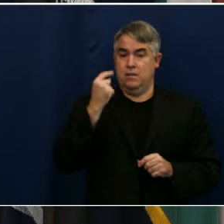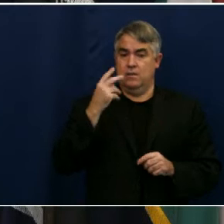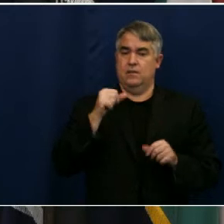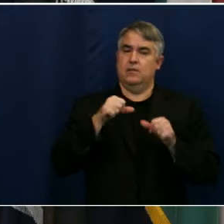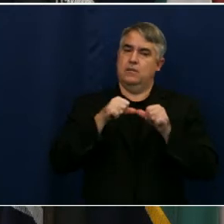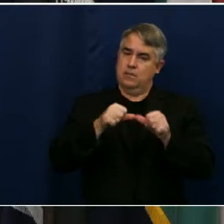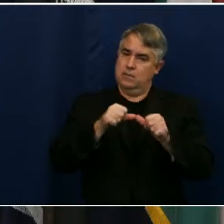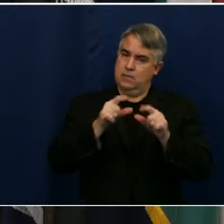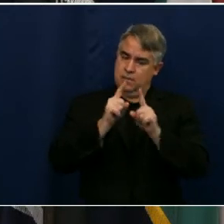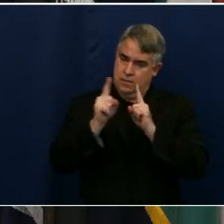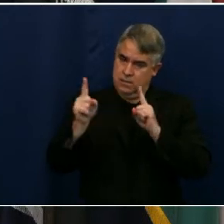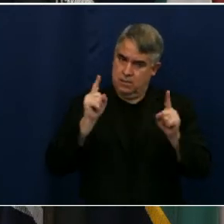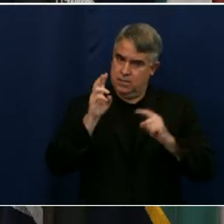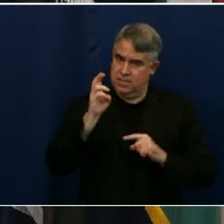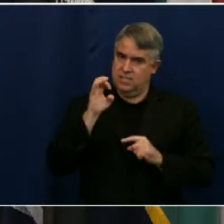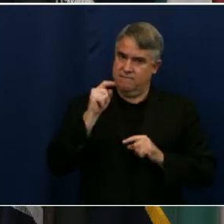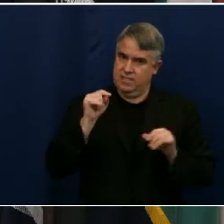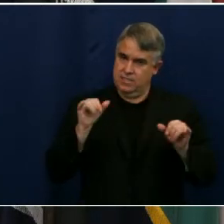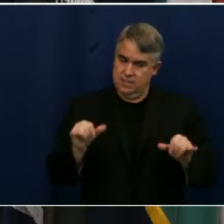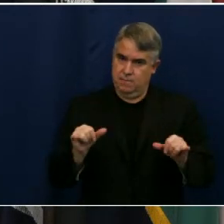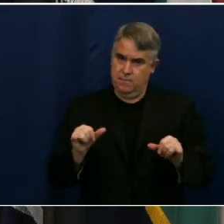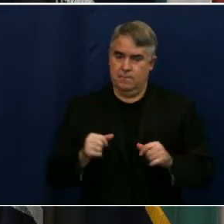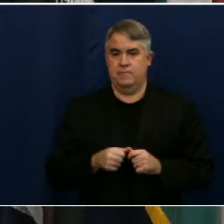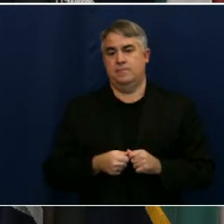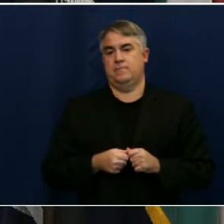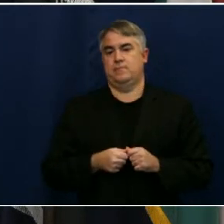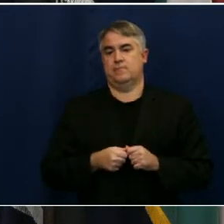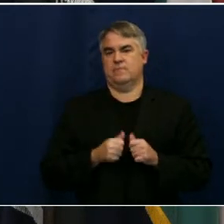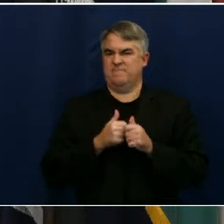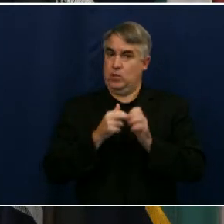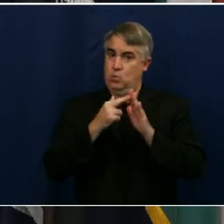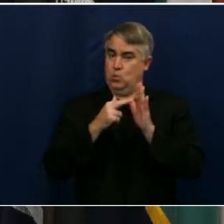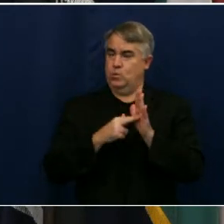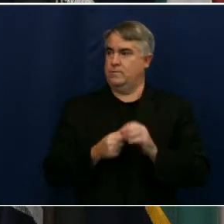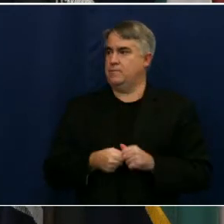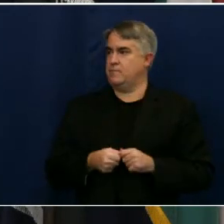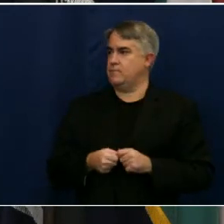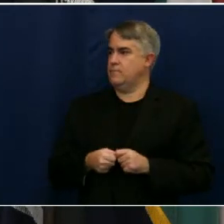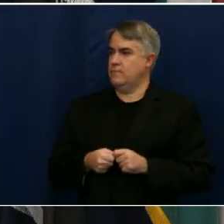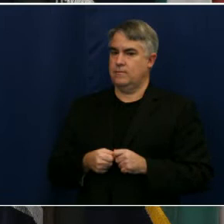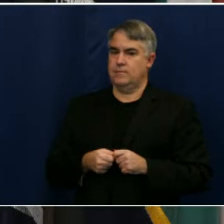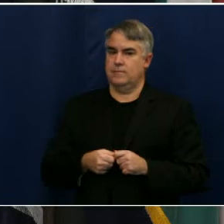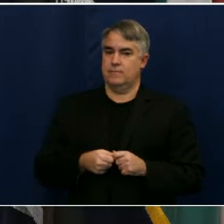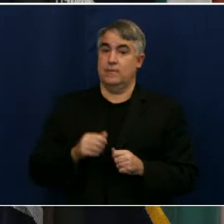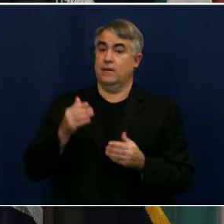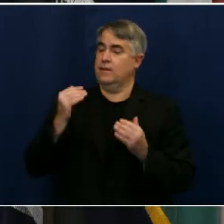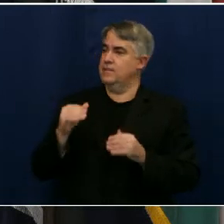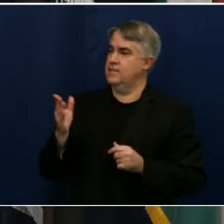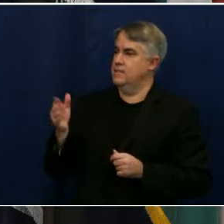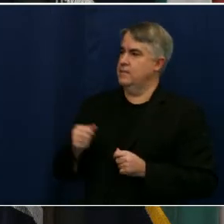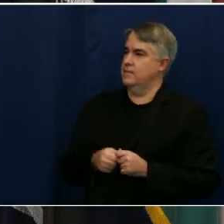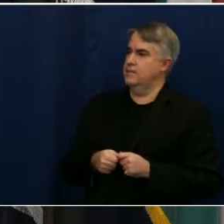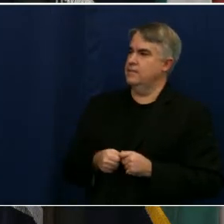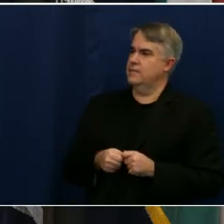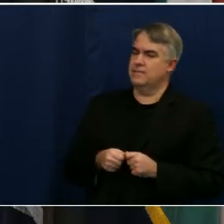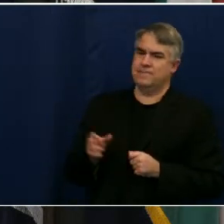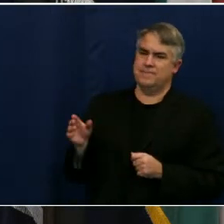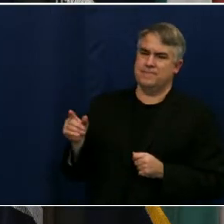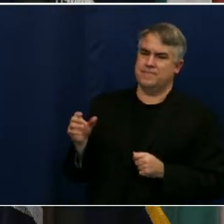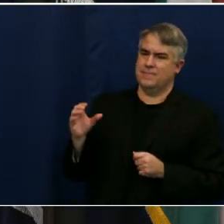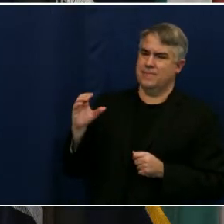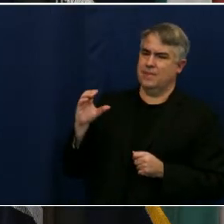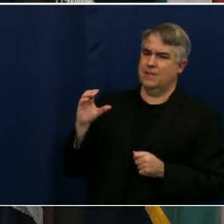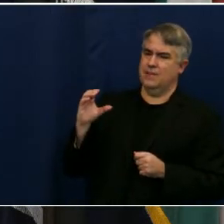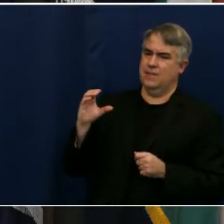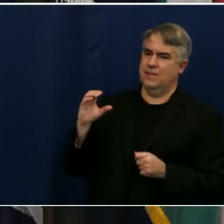between parties and adhere to all of the other safety protocols. Next question. This question is from Claudia